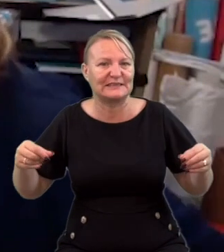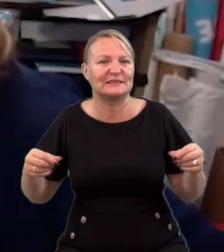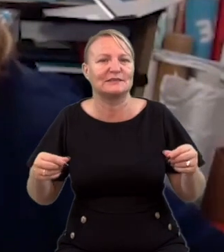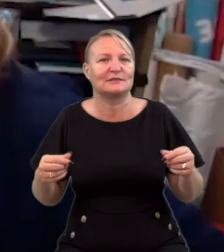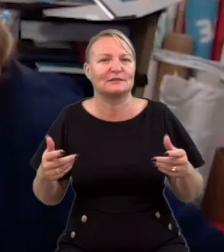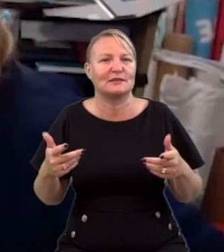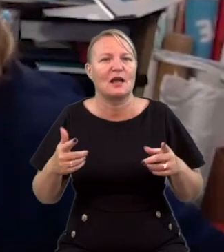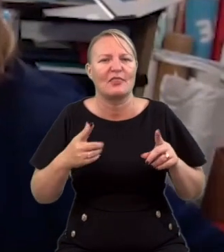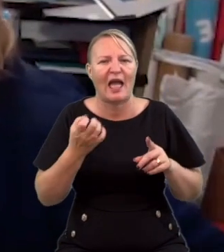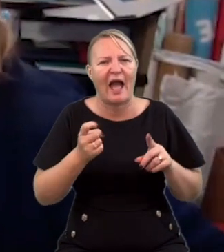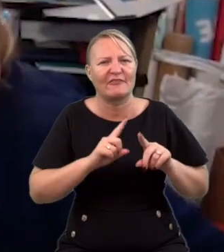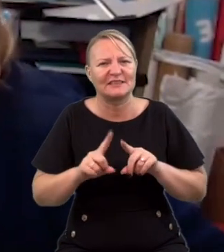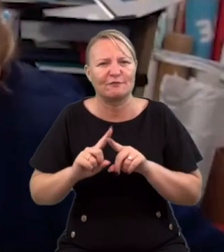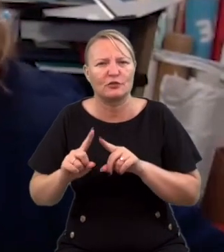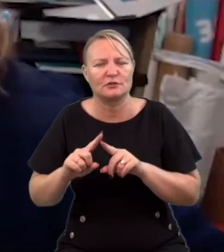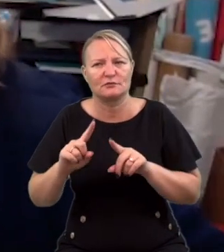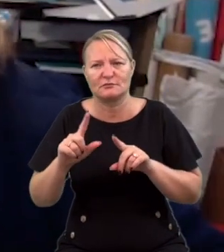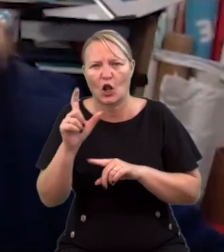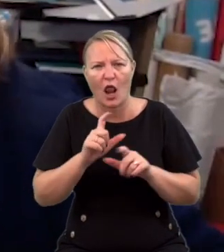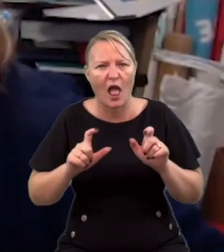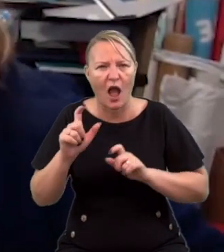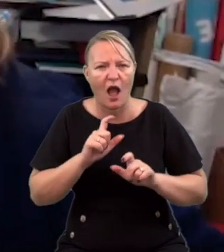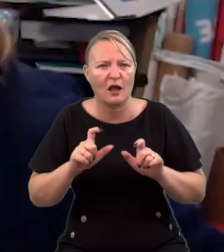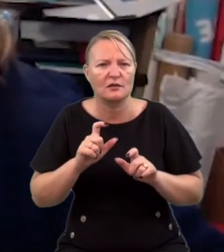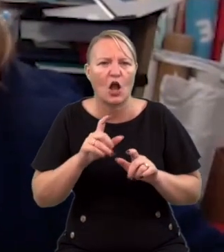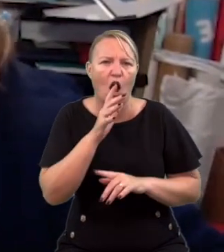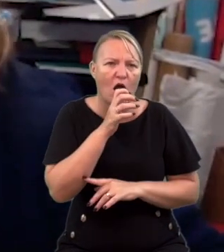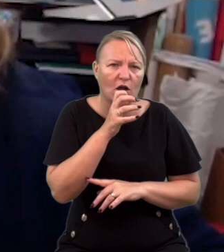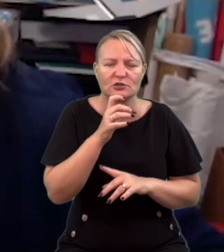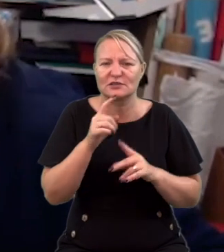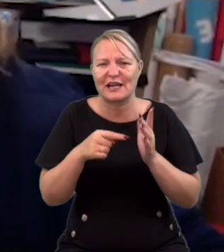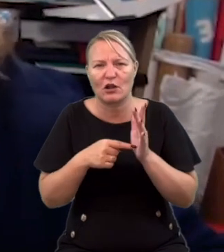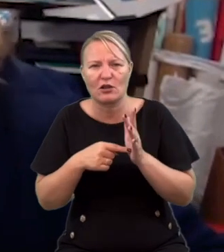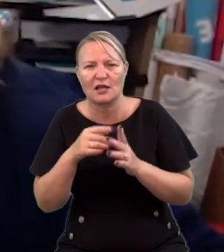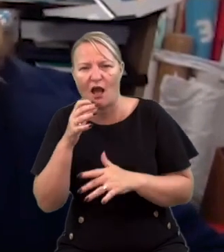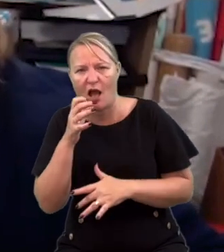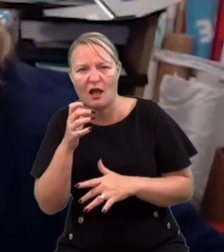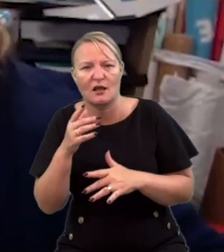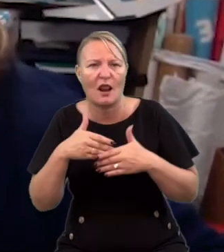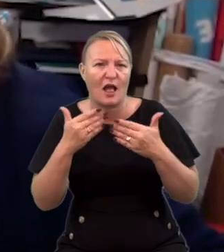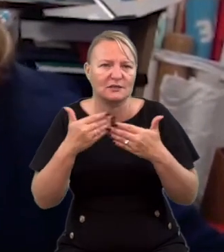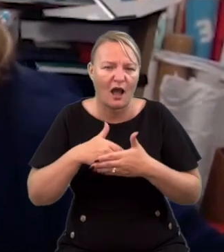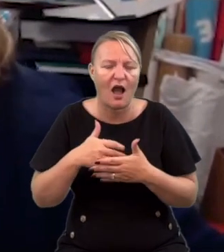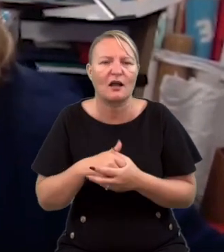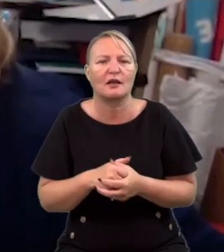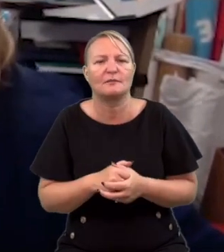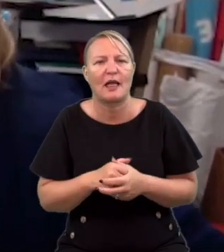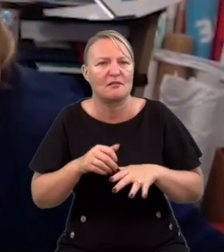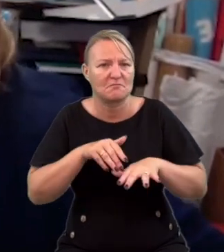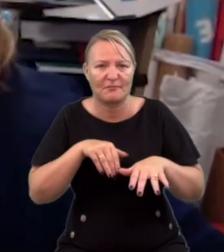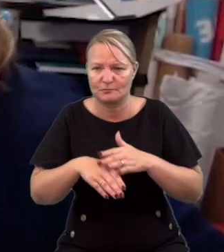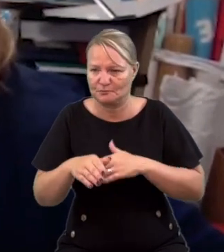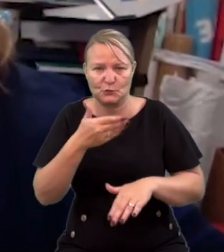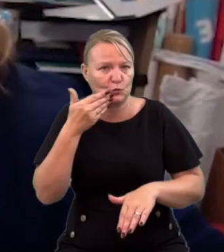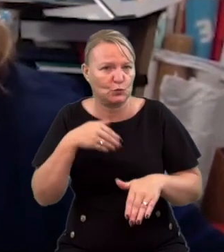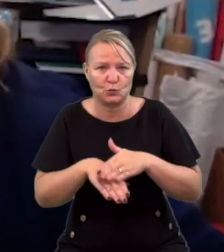all in different kind of shades of ochre and terracotta from the land. They're barefoot, and the materials are